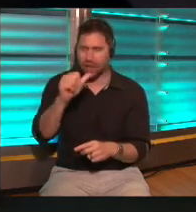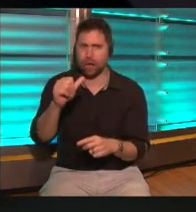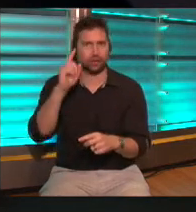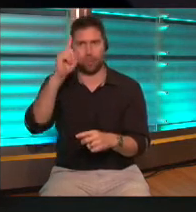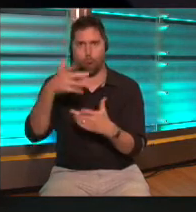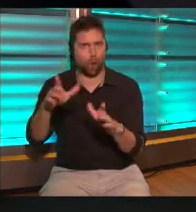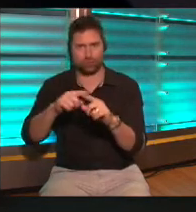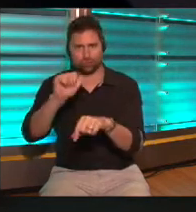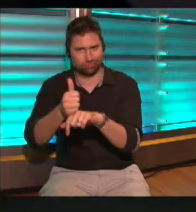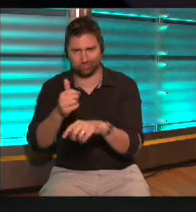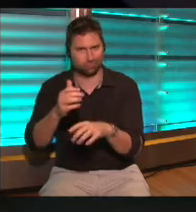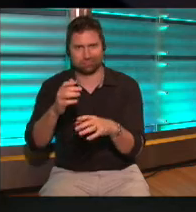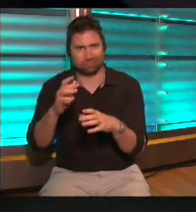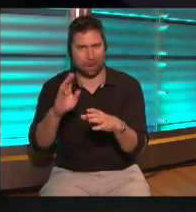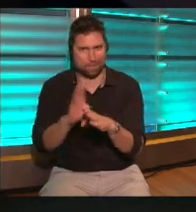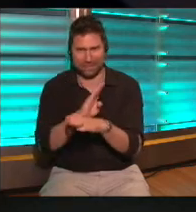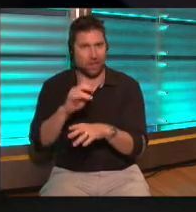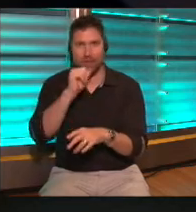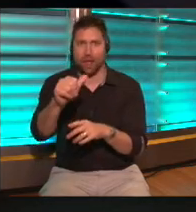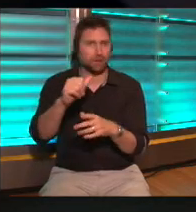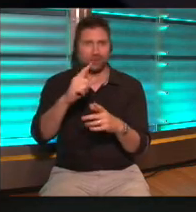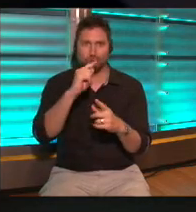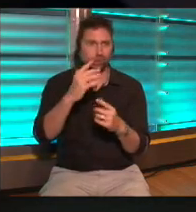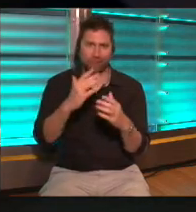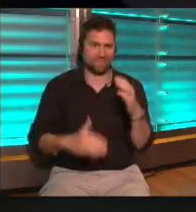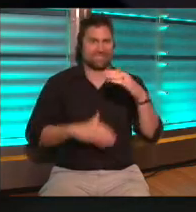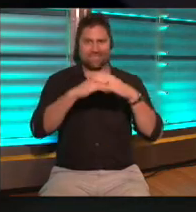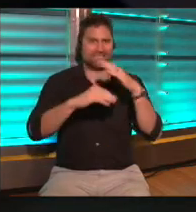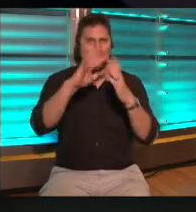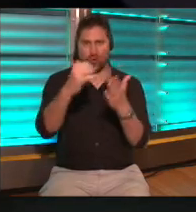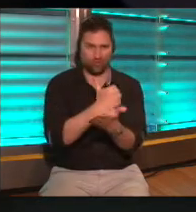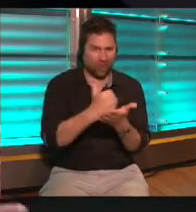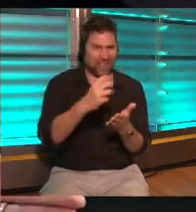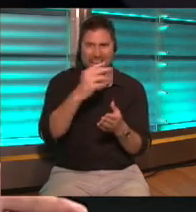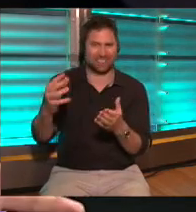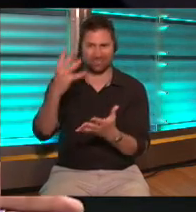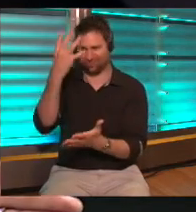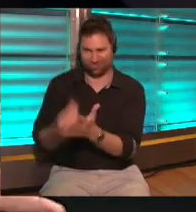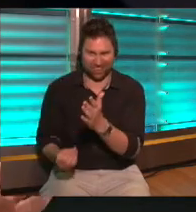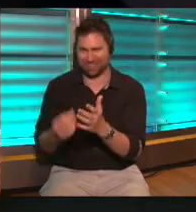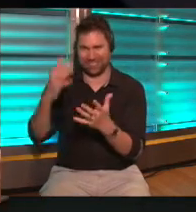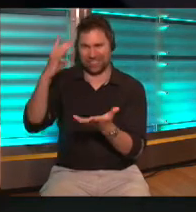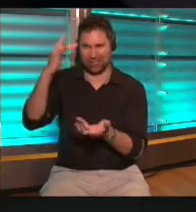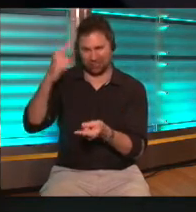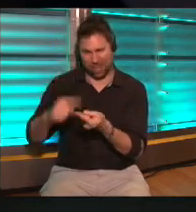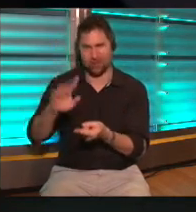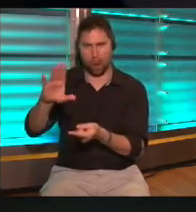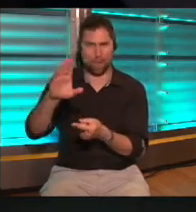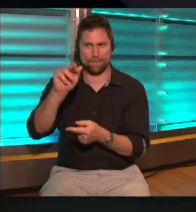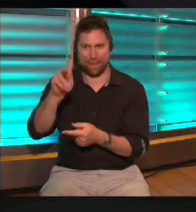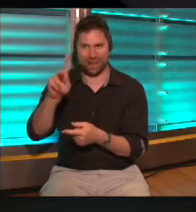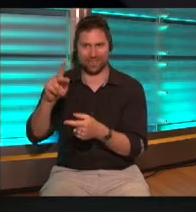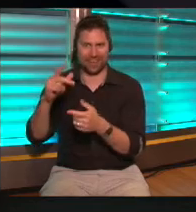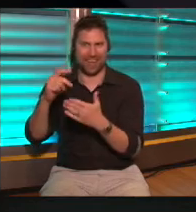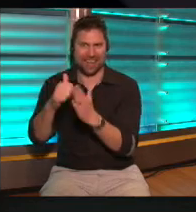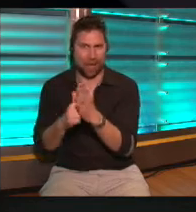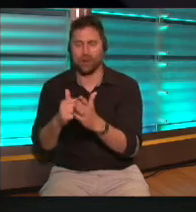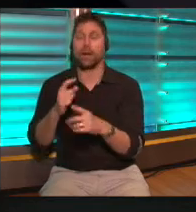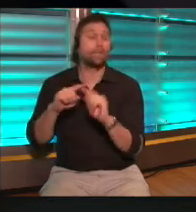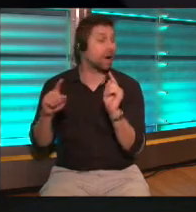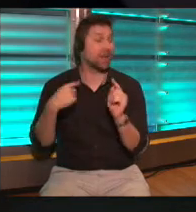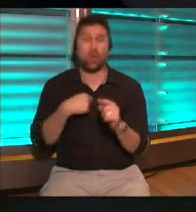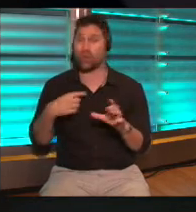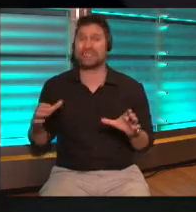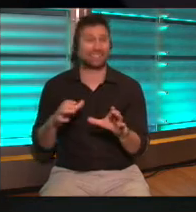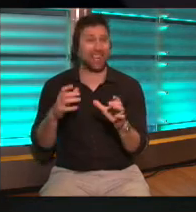not recommend maxing out your credit cards and draining your bank accounts personally to start put everything on the line, but that's all we could do. And we really wanted to go after